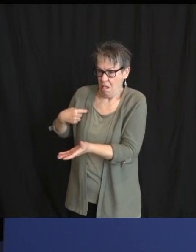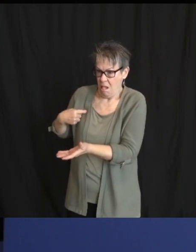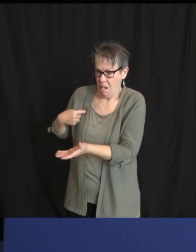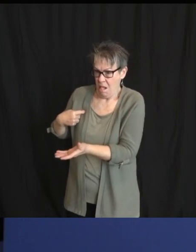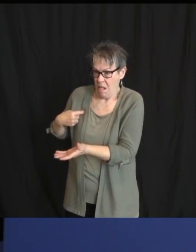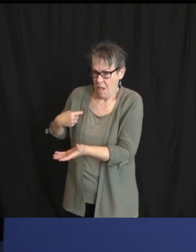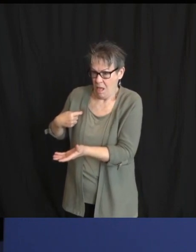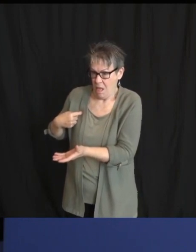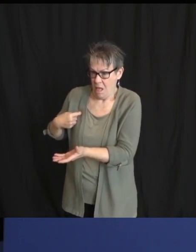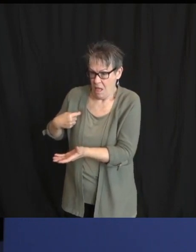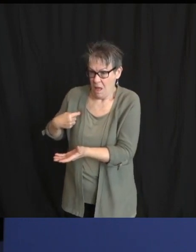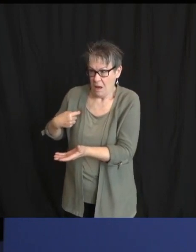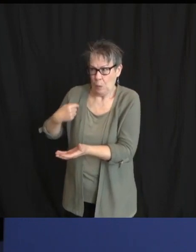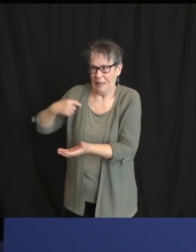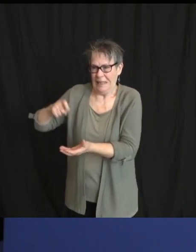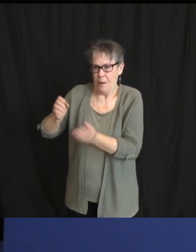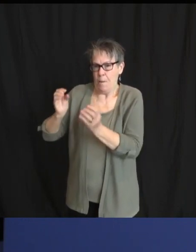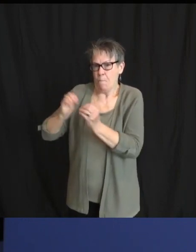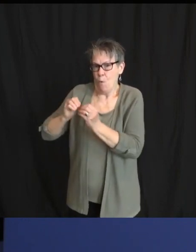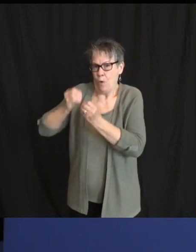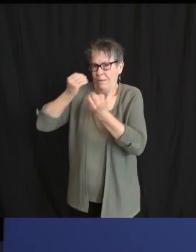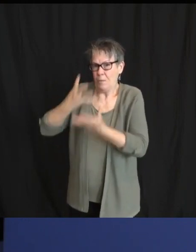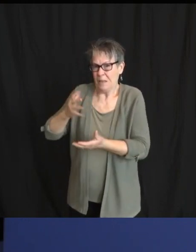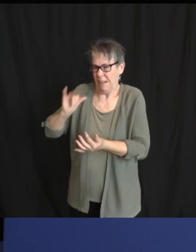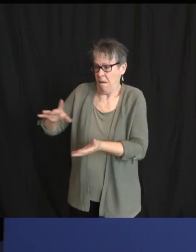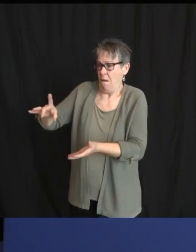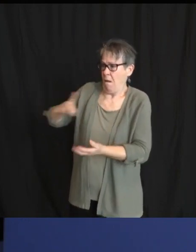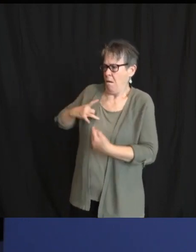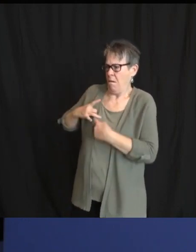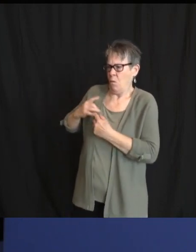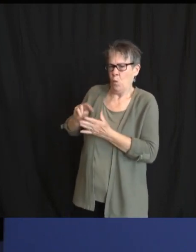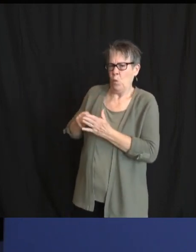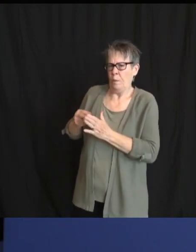acutely ill that we detect with the other diagnostic method.